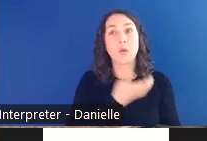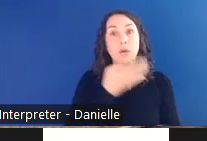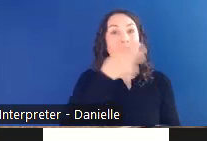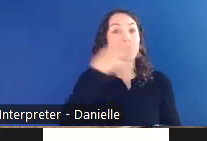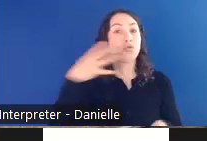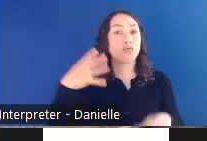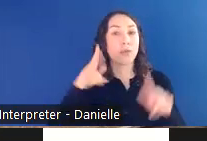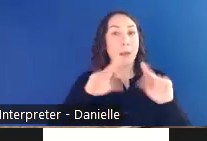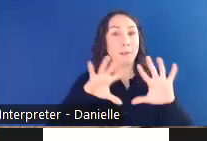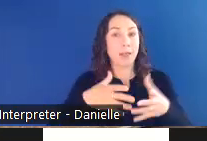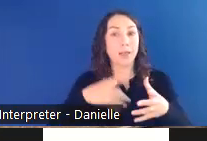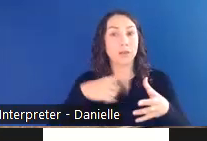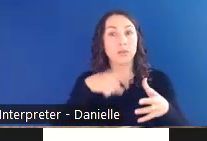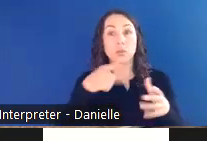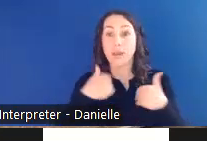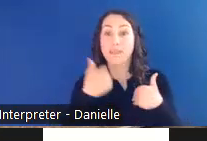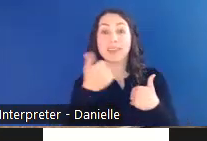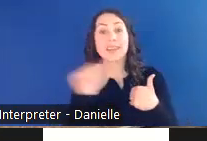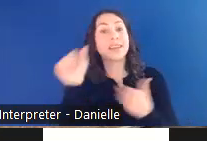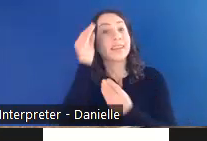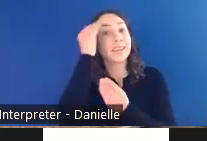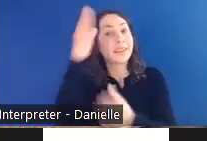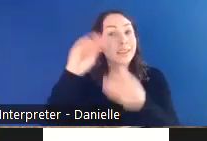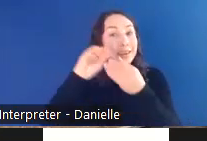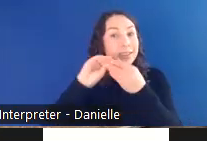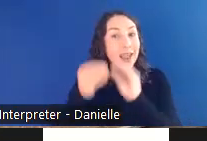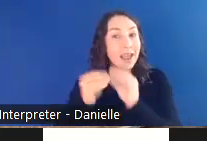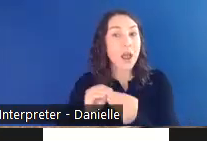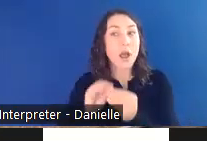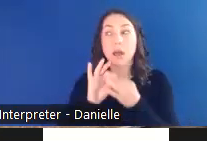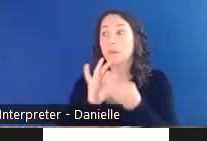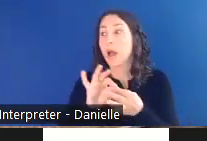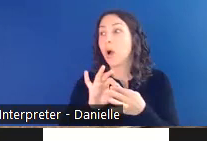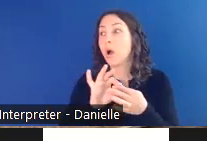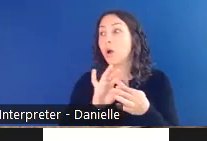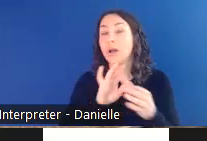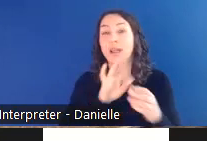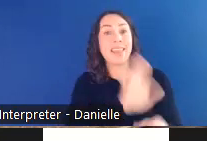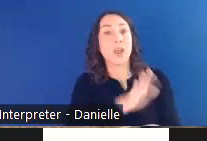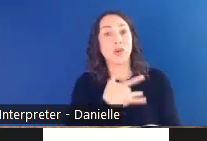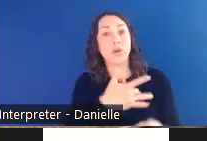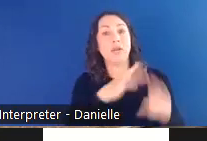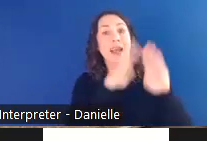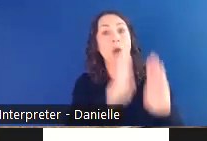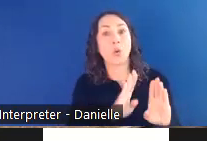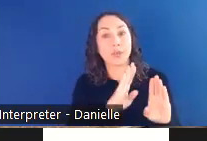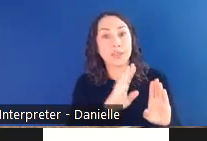population, like, do you have any data in terms of, you know, housing needs for that population? And if the